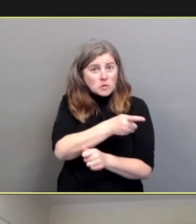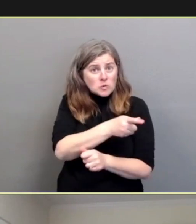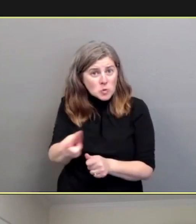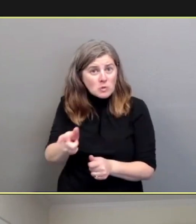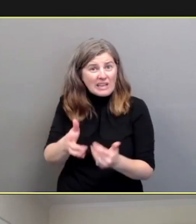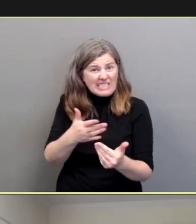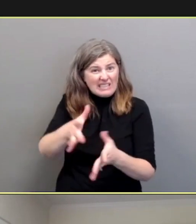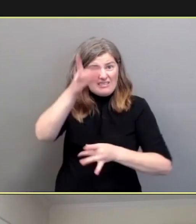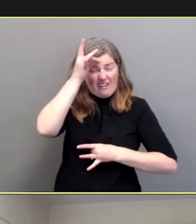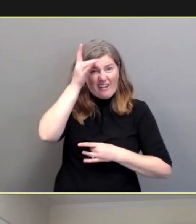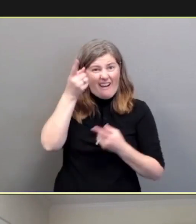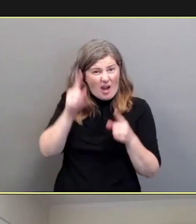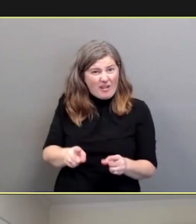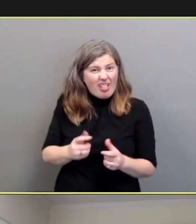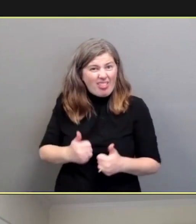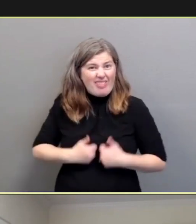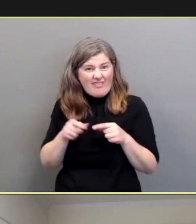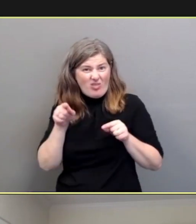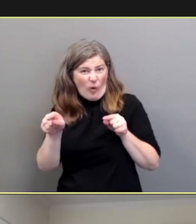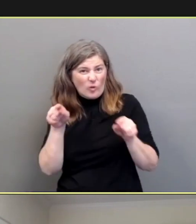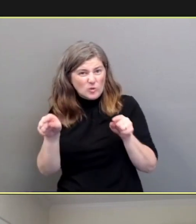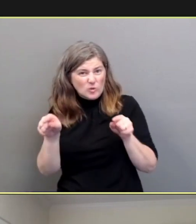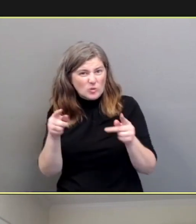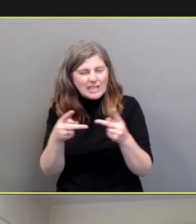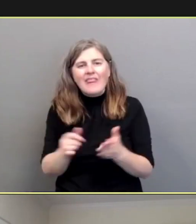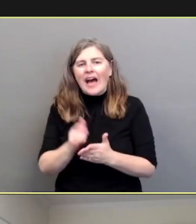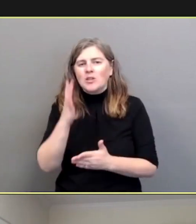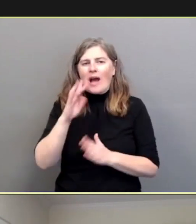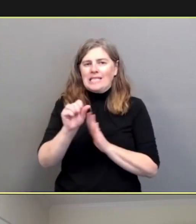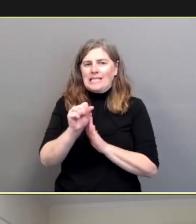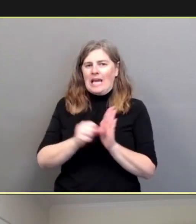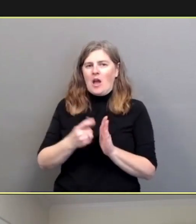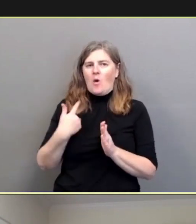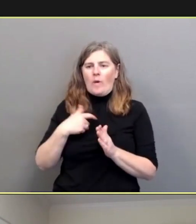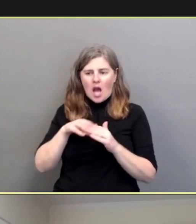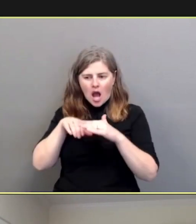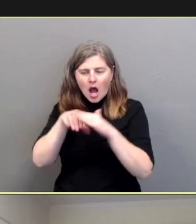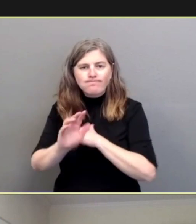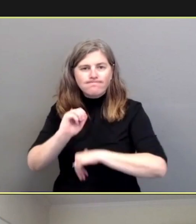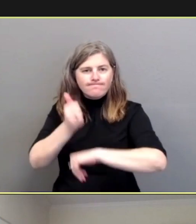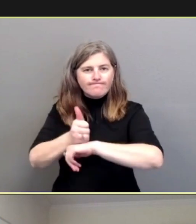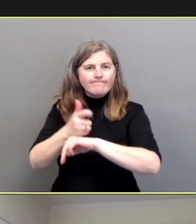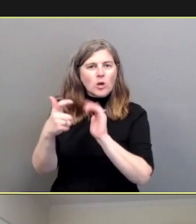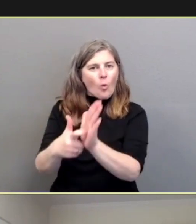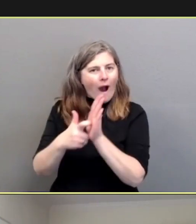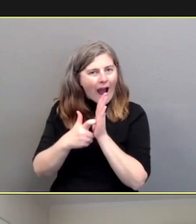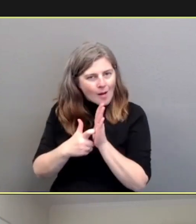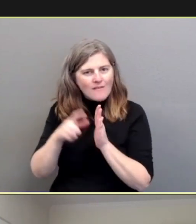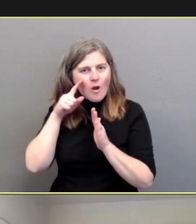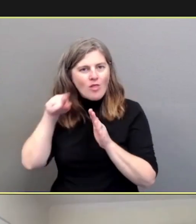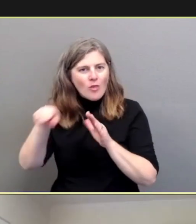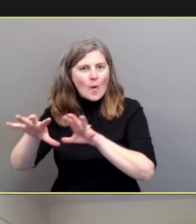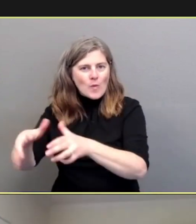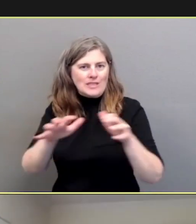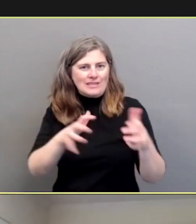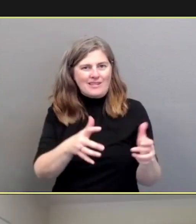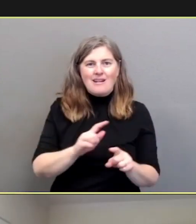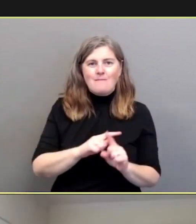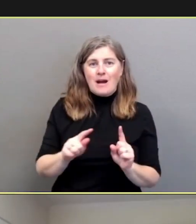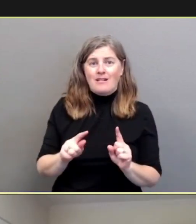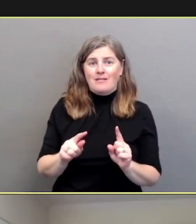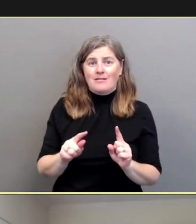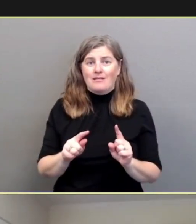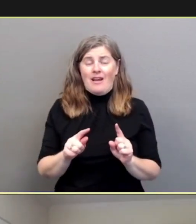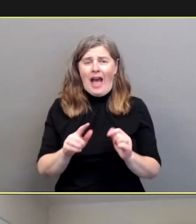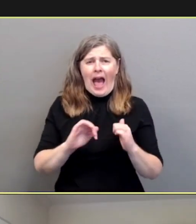so that is where the state comes in terms of a requirement for those populations, but we're leaving the administration up